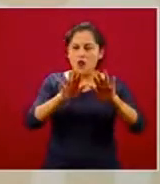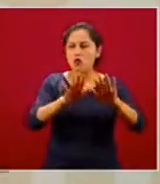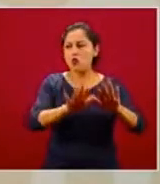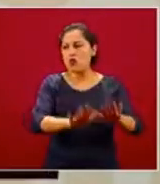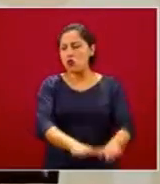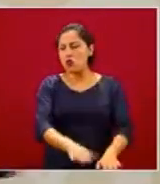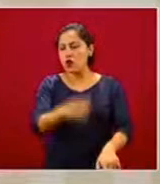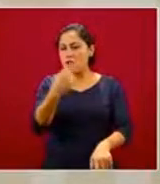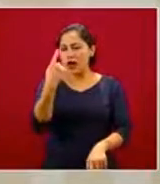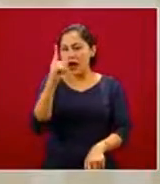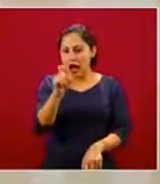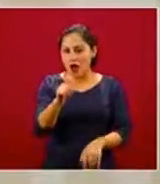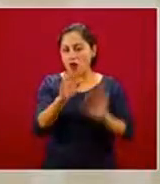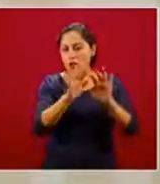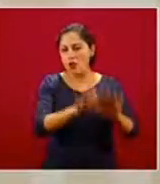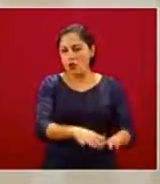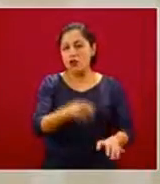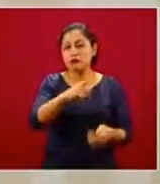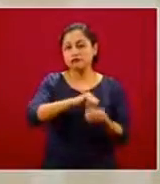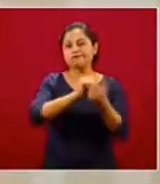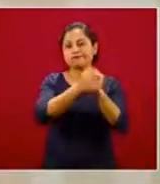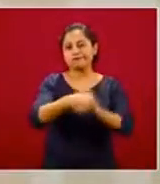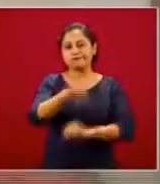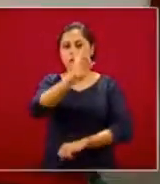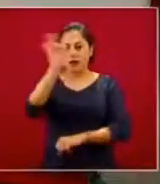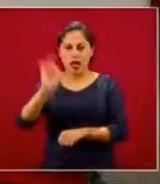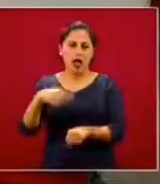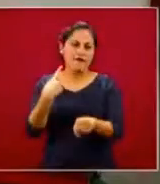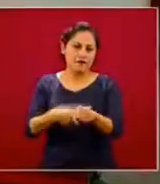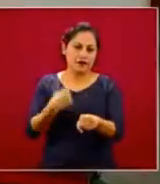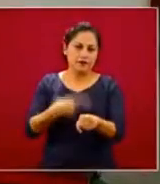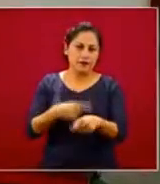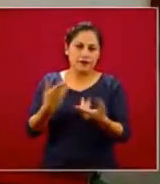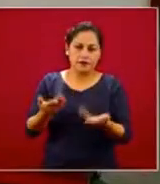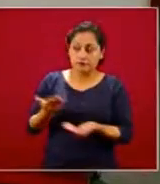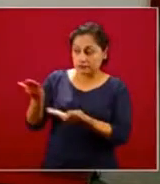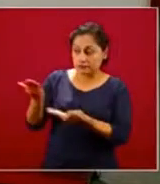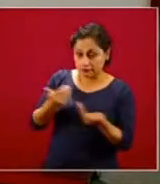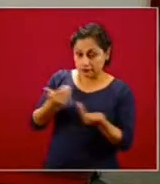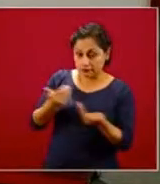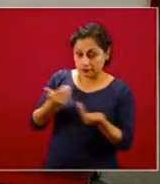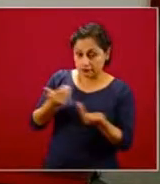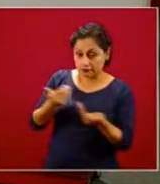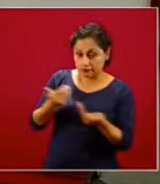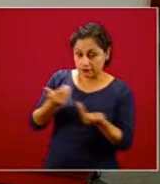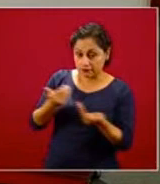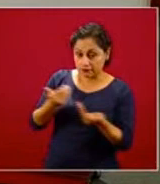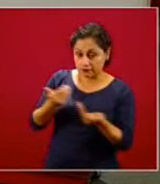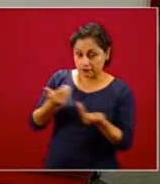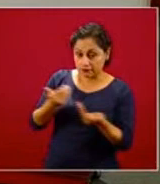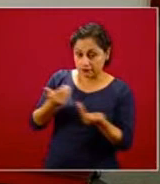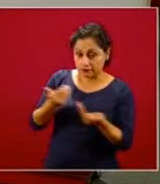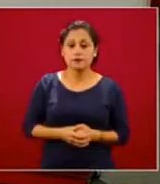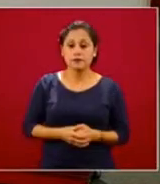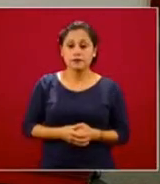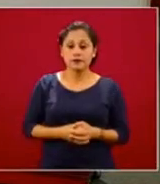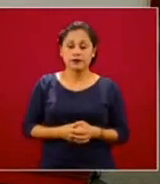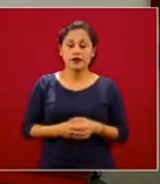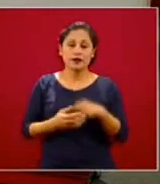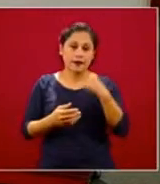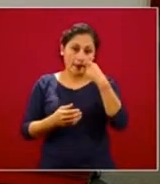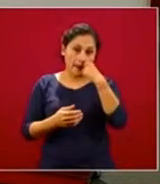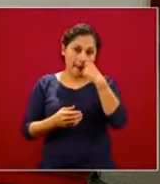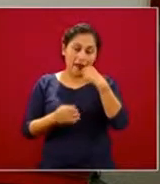holes or potholes. Anywhere where there's a small little pooling bit of water can create breeding grounds for